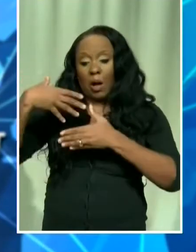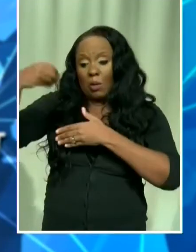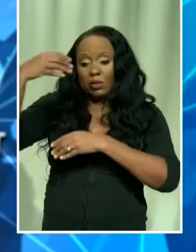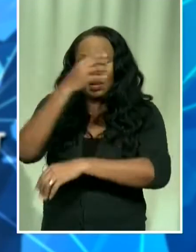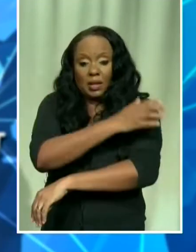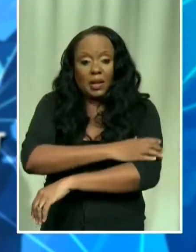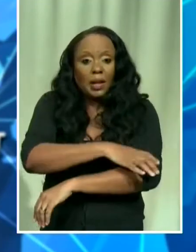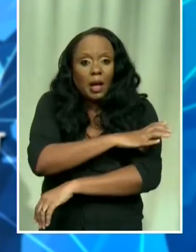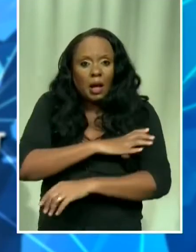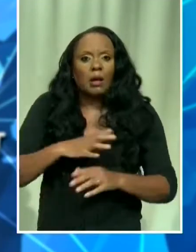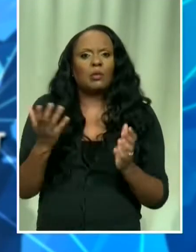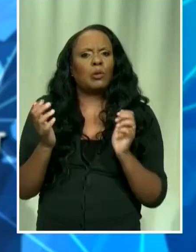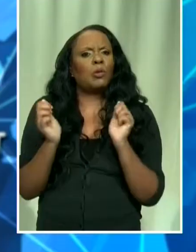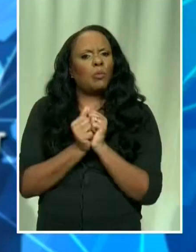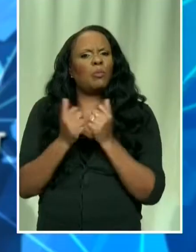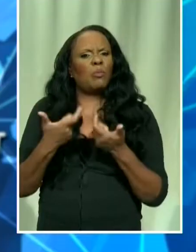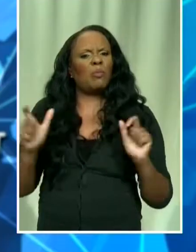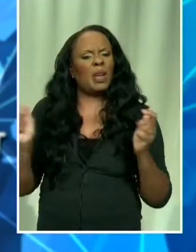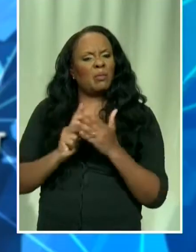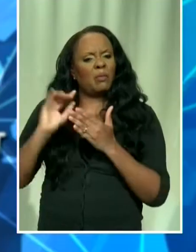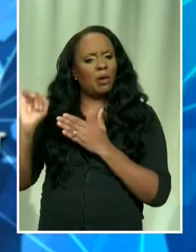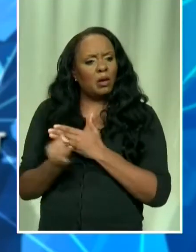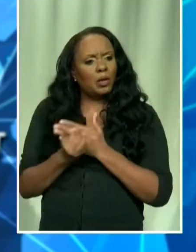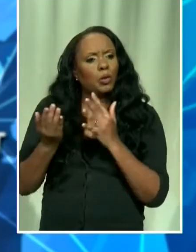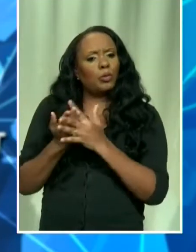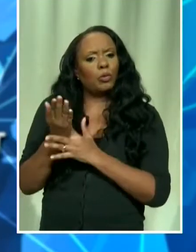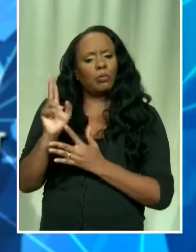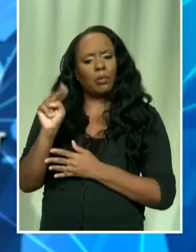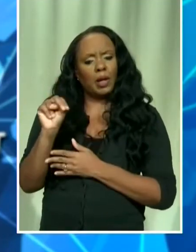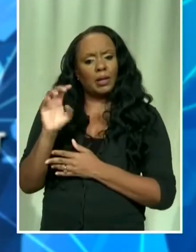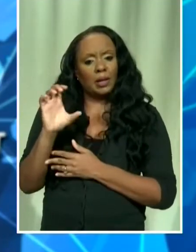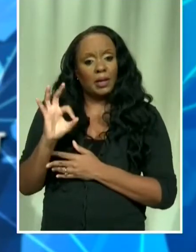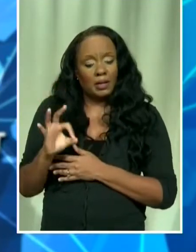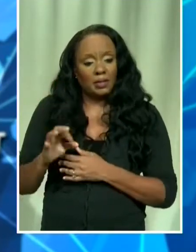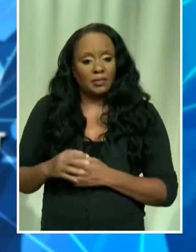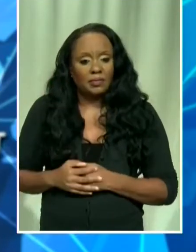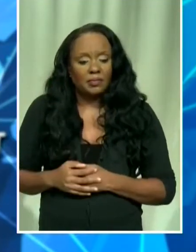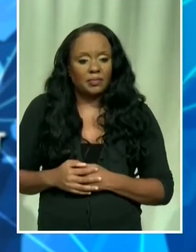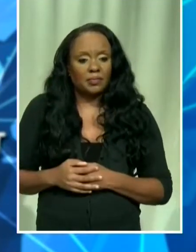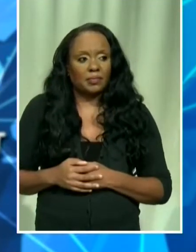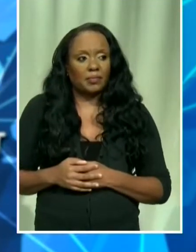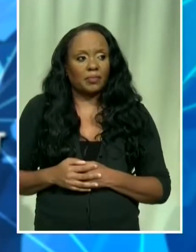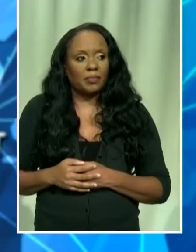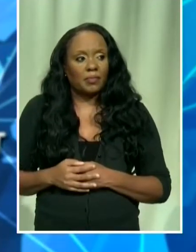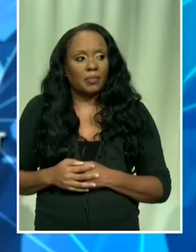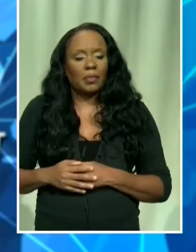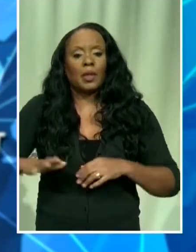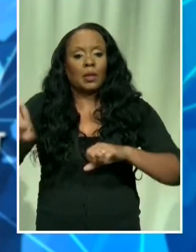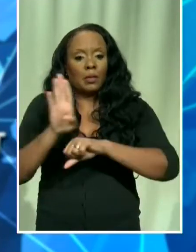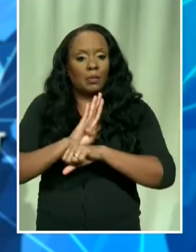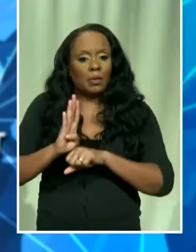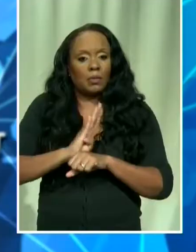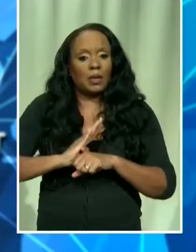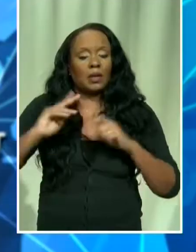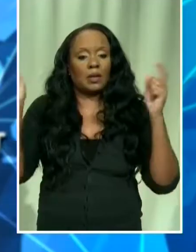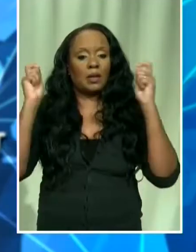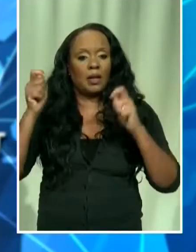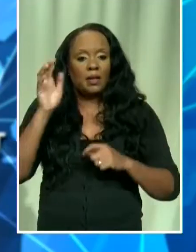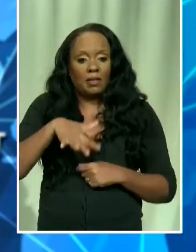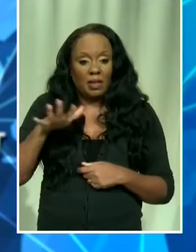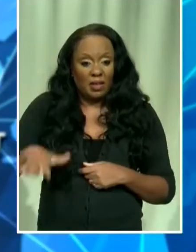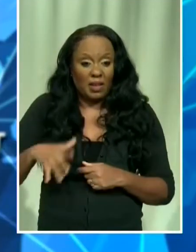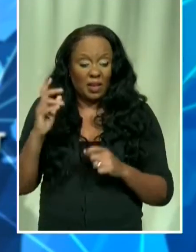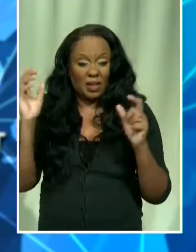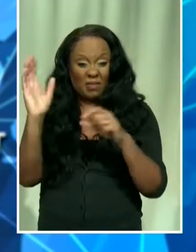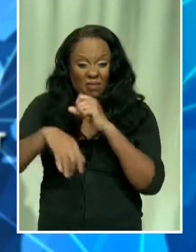parish community mural projects facilitated by the National Cultural Foundation. It celebrates Barbados' 55th anniversary of independence